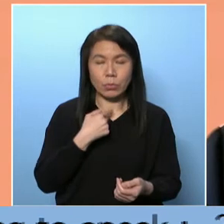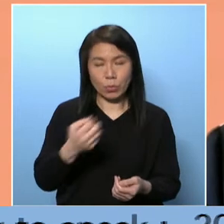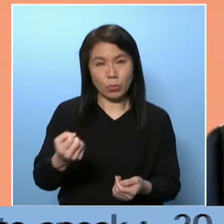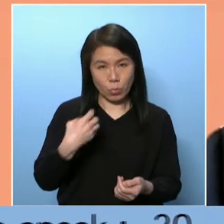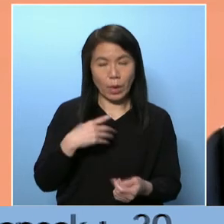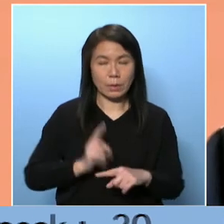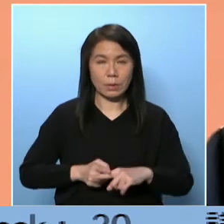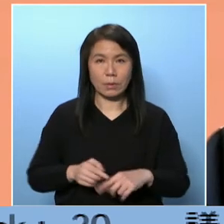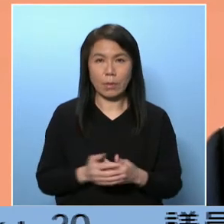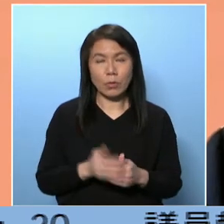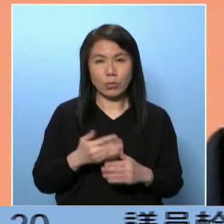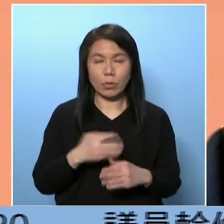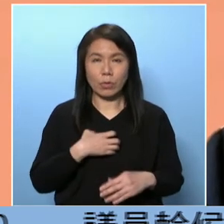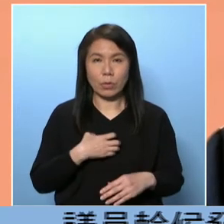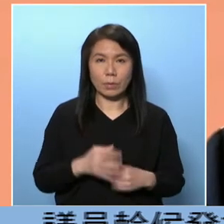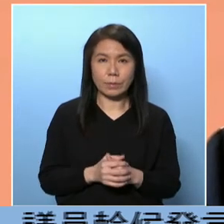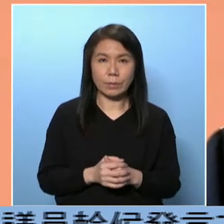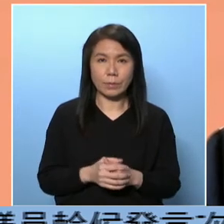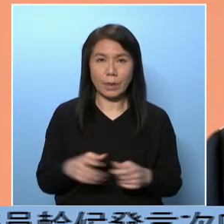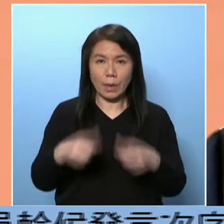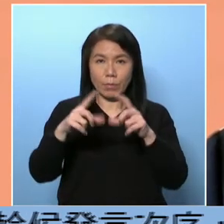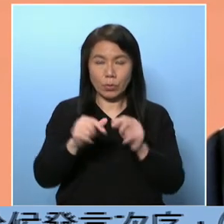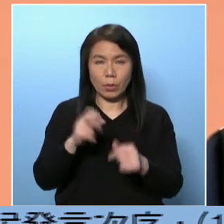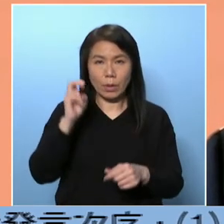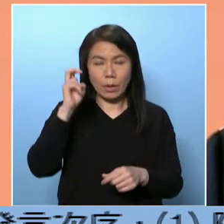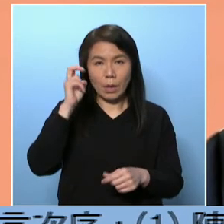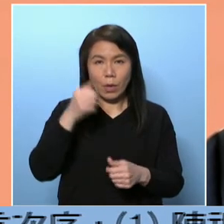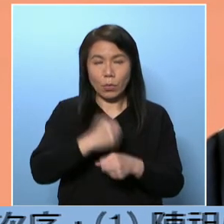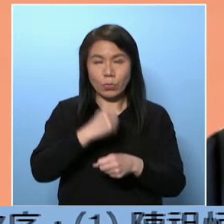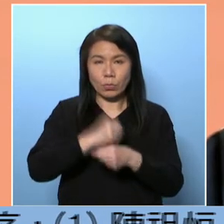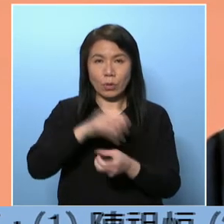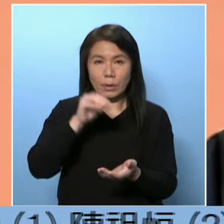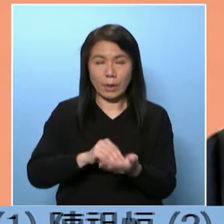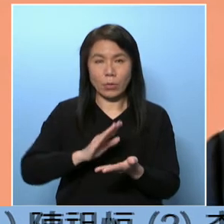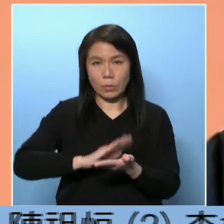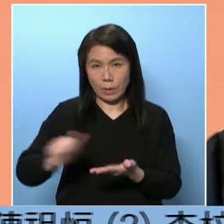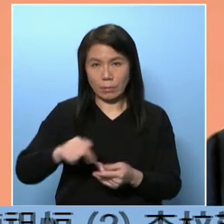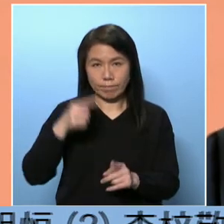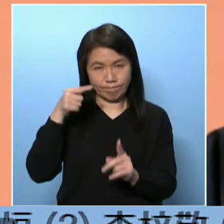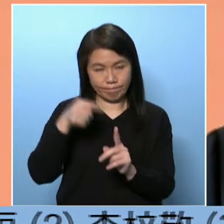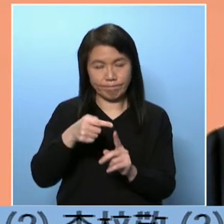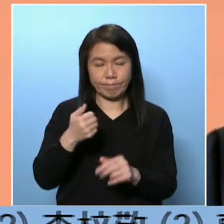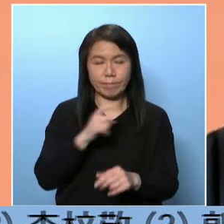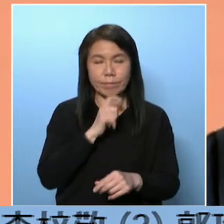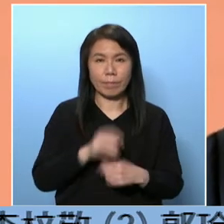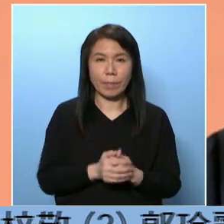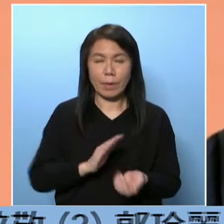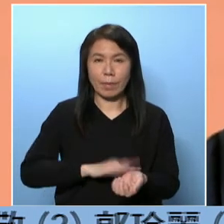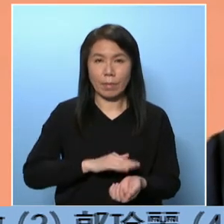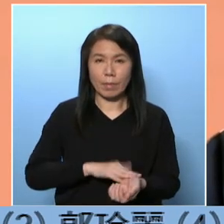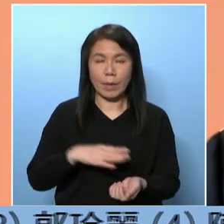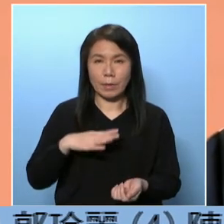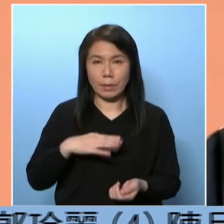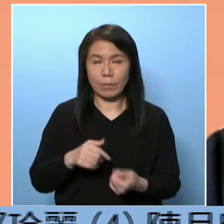pandemic situation so that it would be able to emerge from the epidemic. So I think what she said